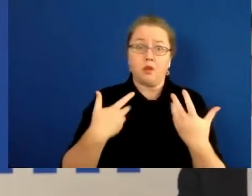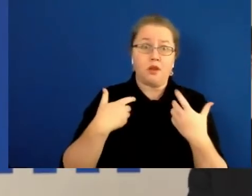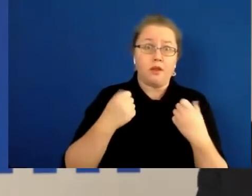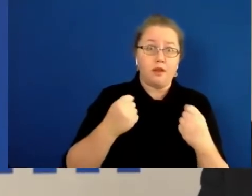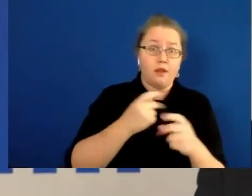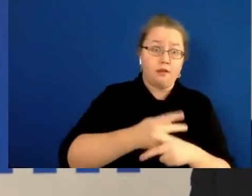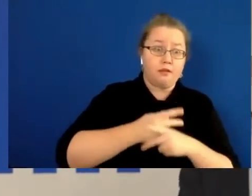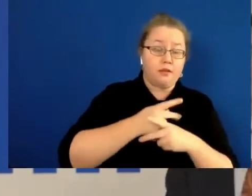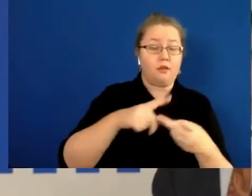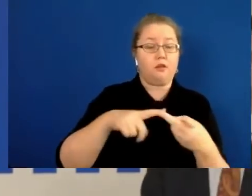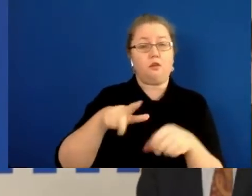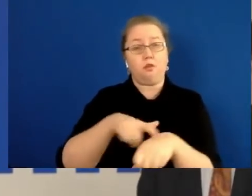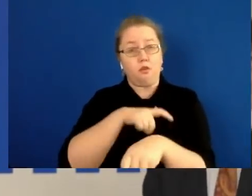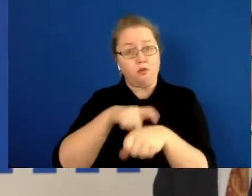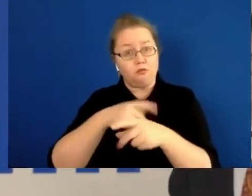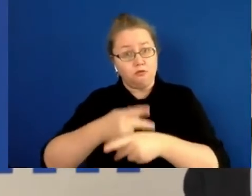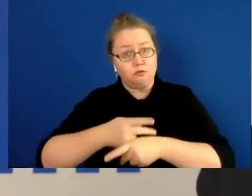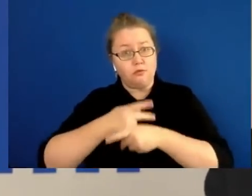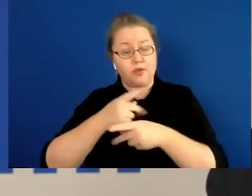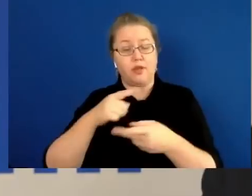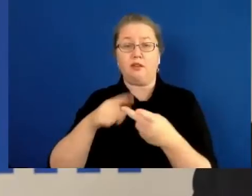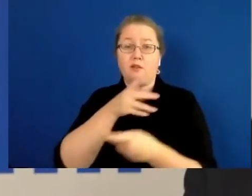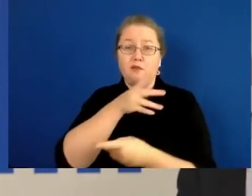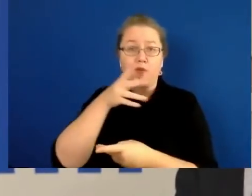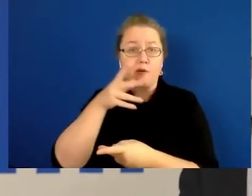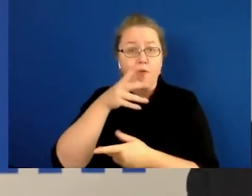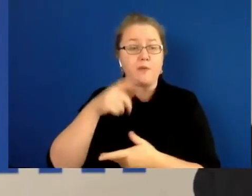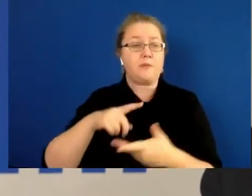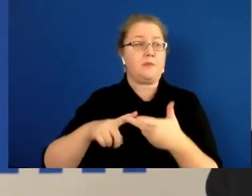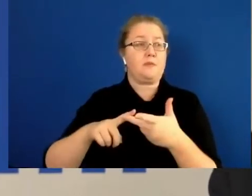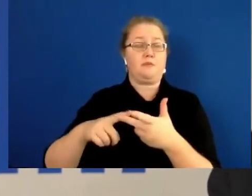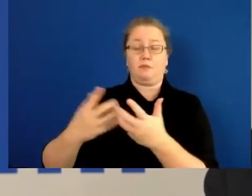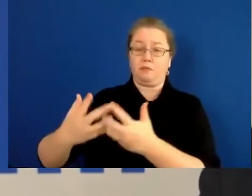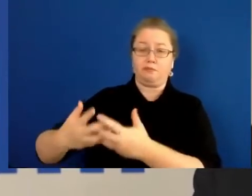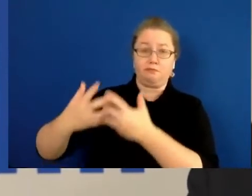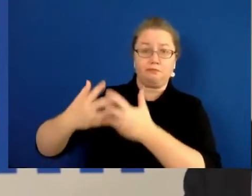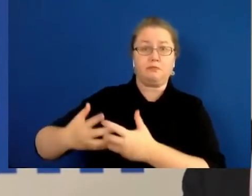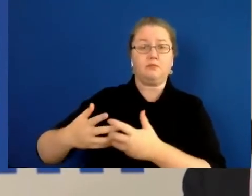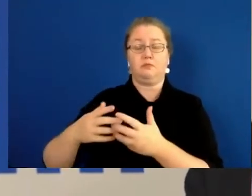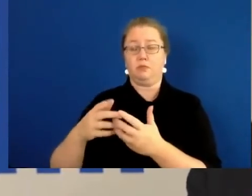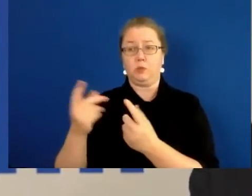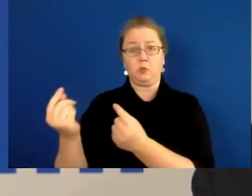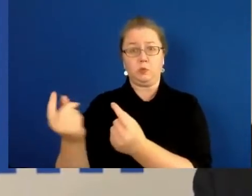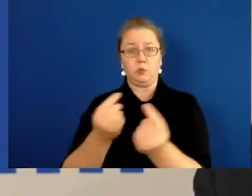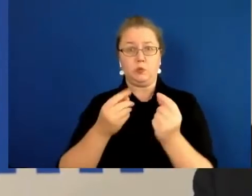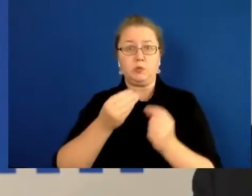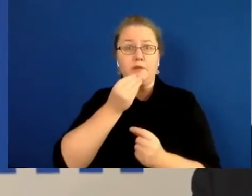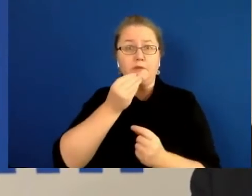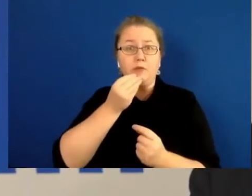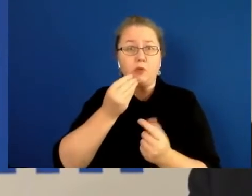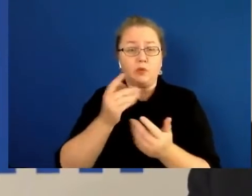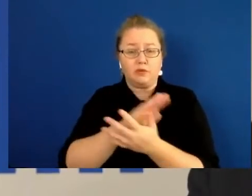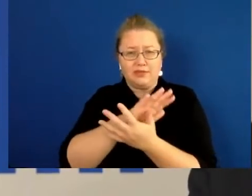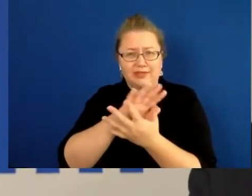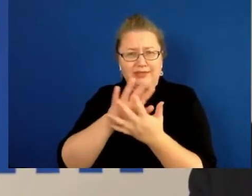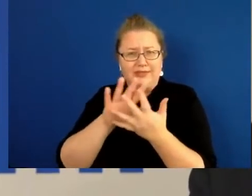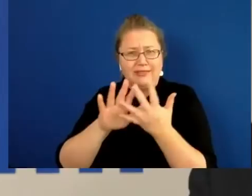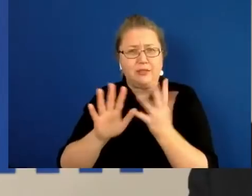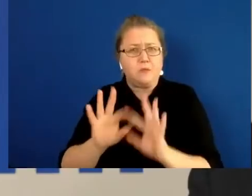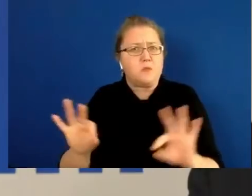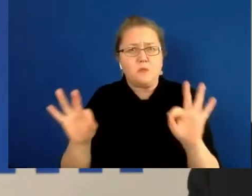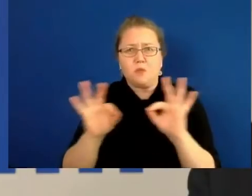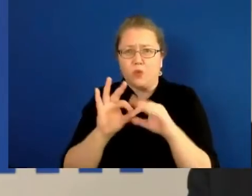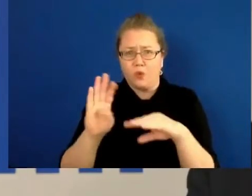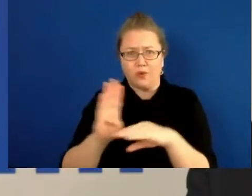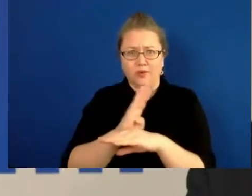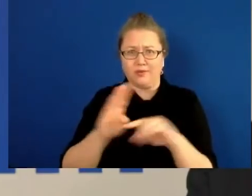way. We are here because in recent weeks, COVID-19 has been disproportionately affecting communities in the